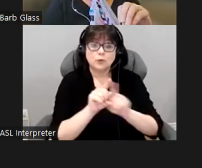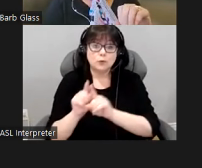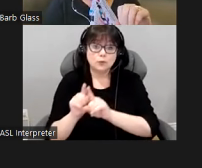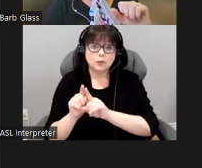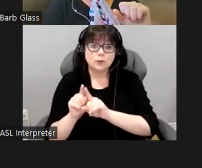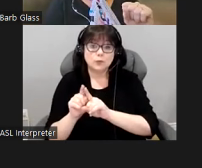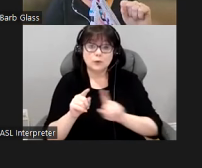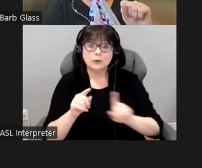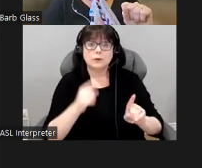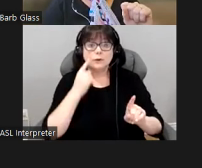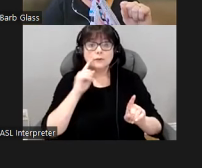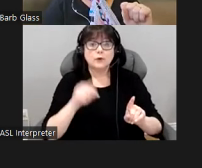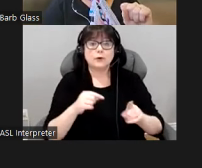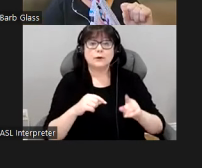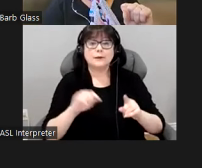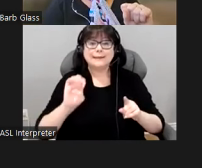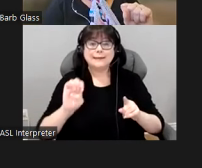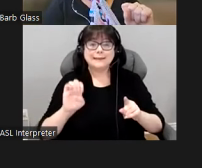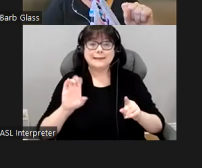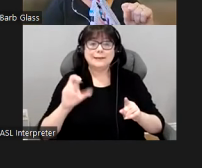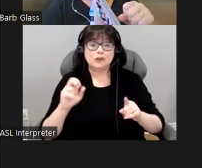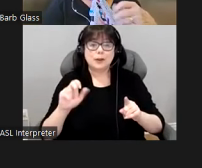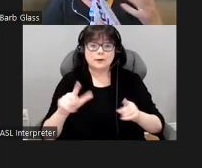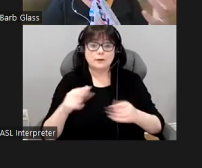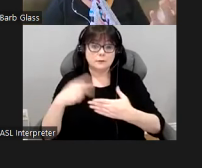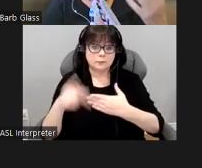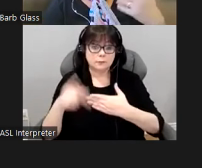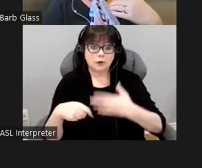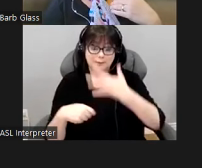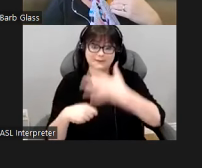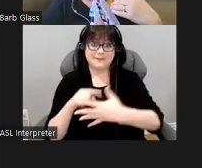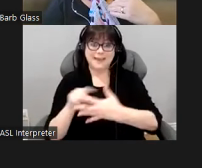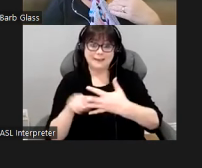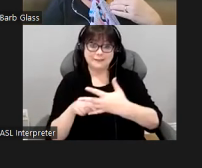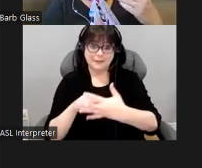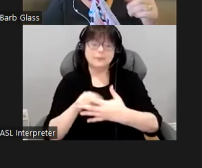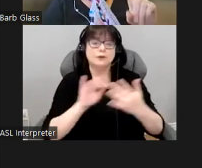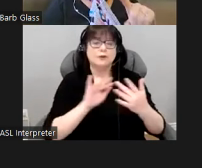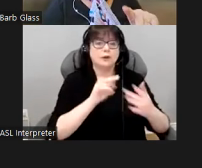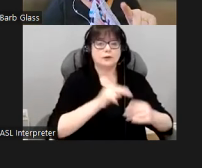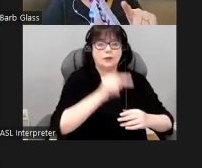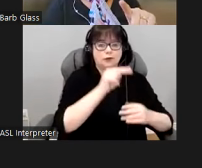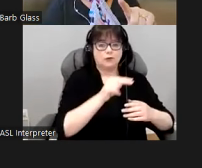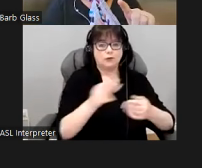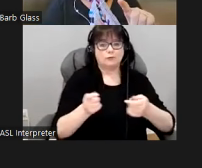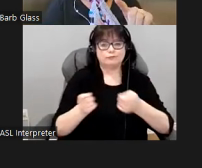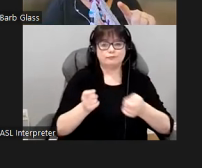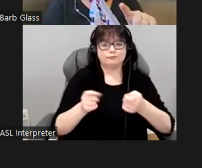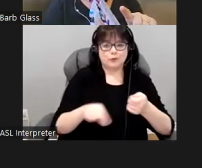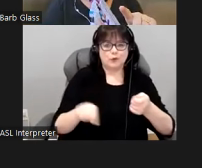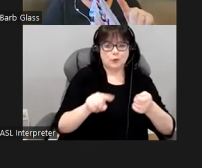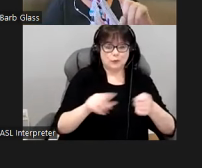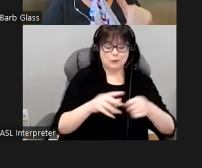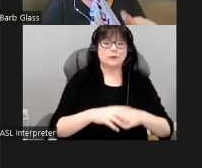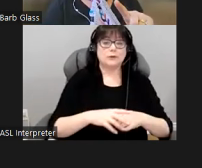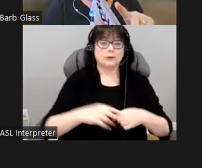for the 5 LBS e-channel programs. And I mentioned earlier that my organization manages one of those